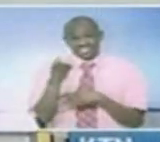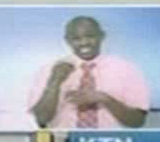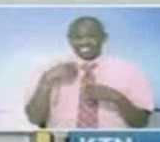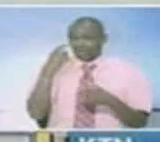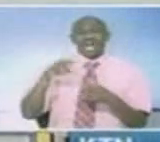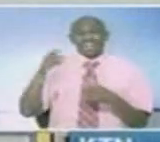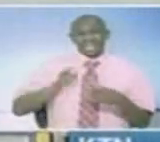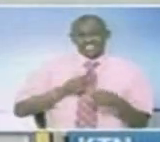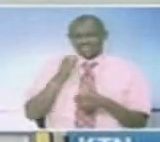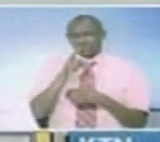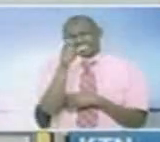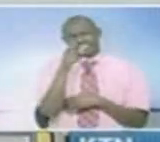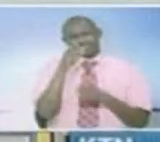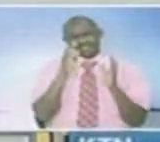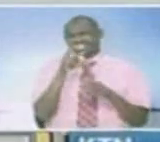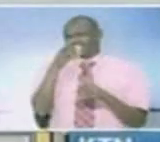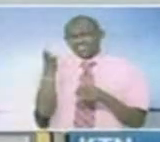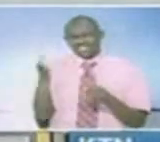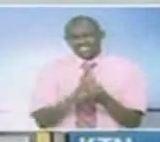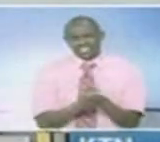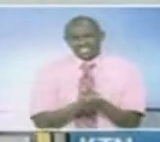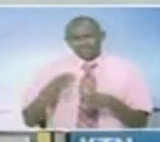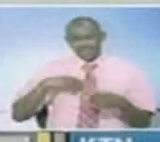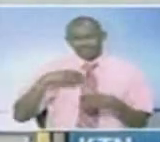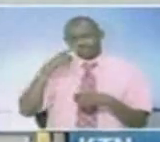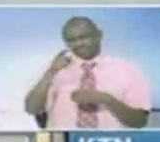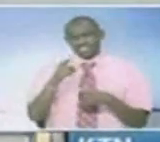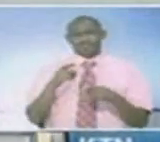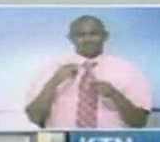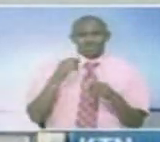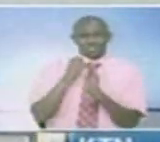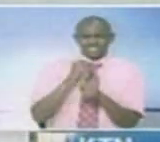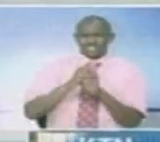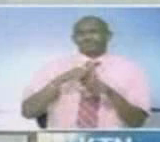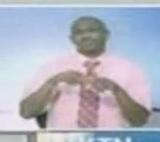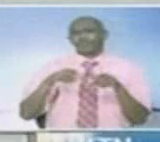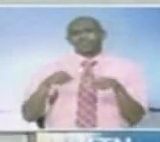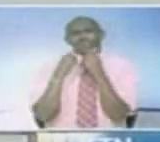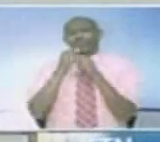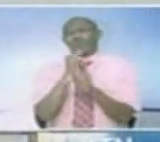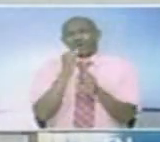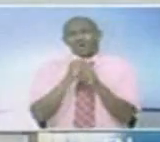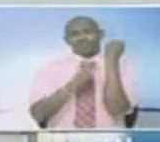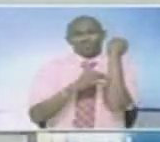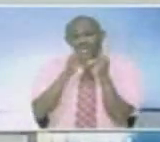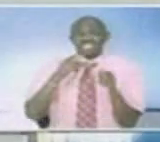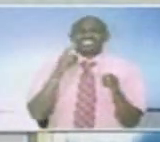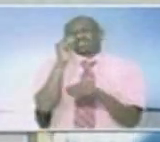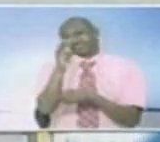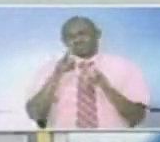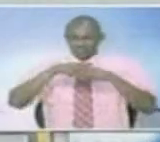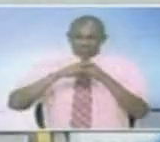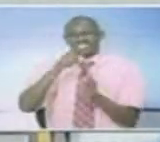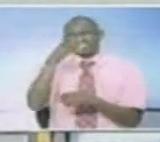wasichana wengine walikuwa wakiona wanasema hizi vitu ni za watu wenye ni mahasola, watu wenye ni mabroka. Wakiona ukiunda kama TV ama